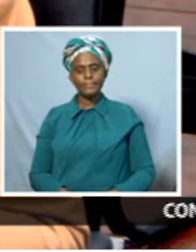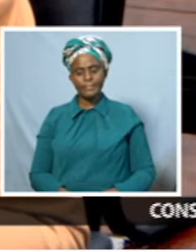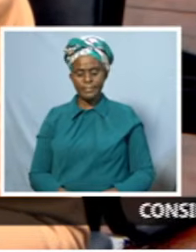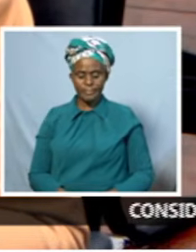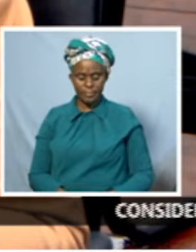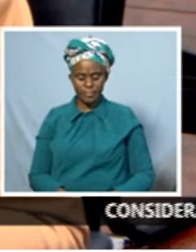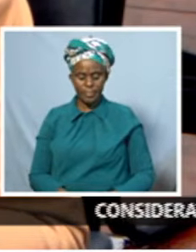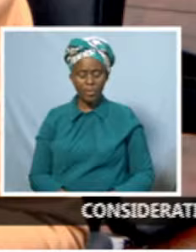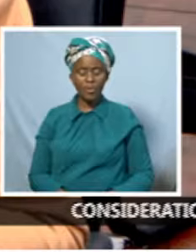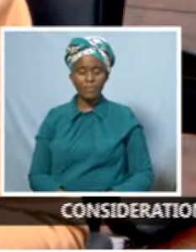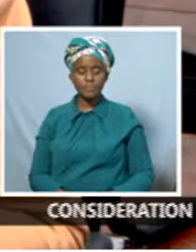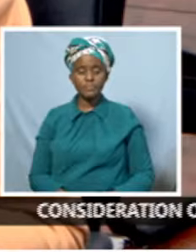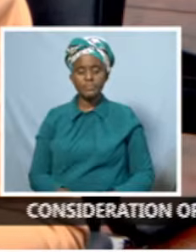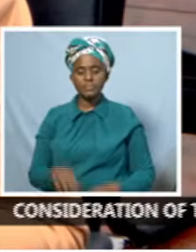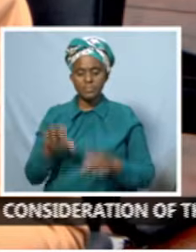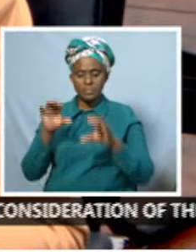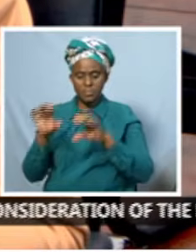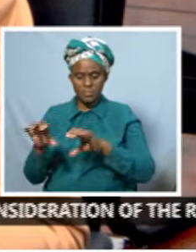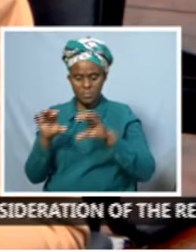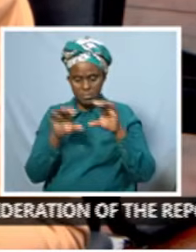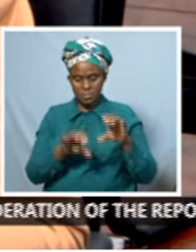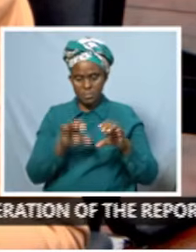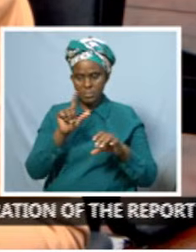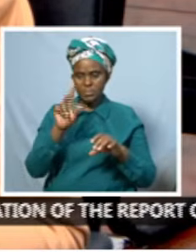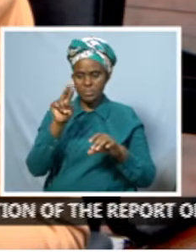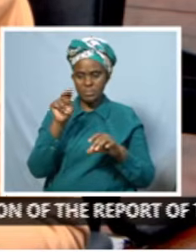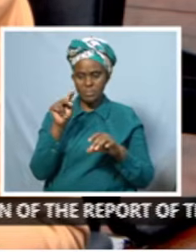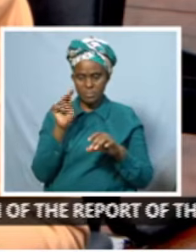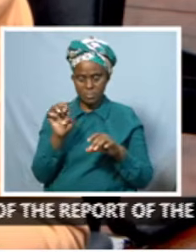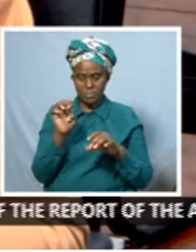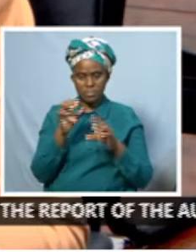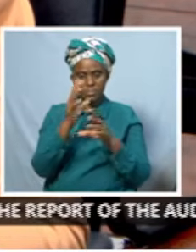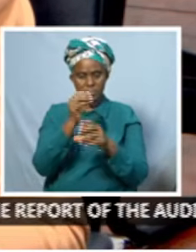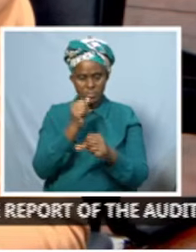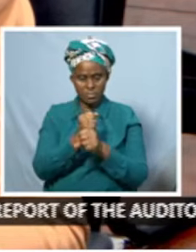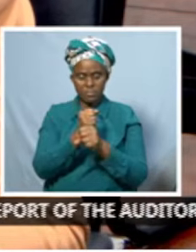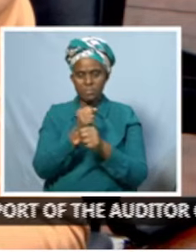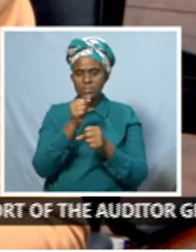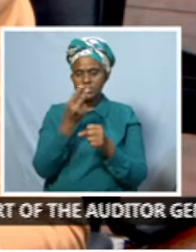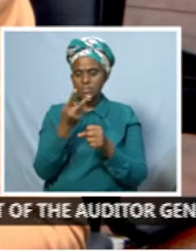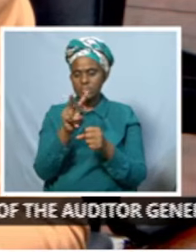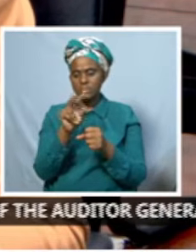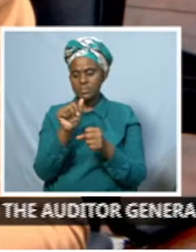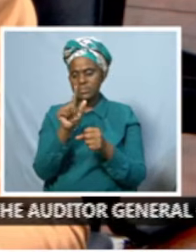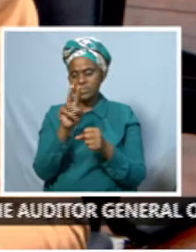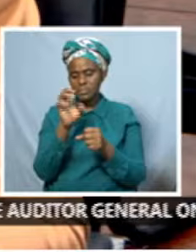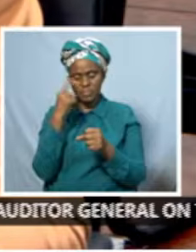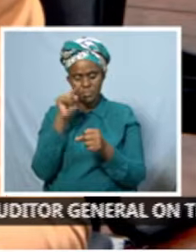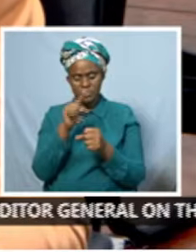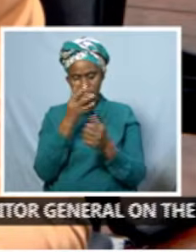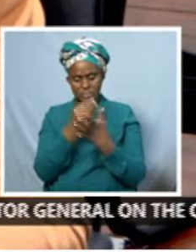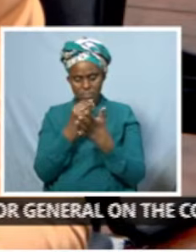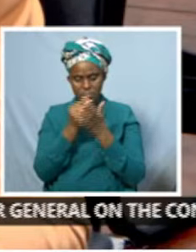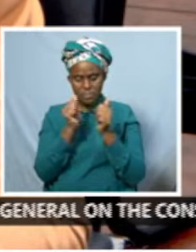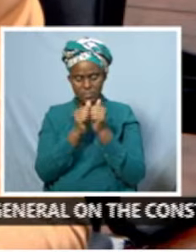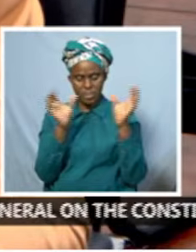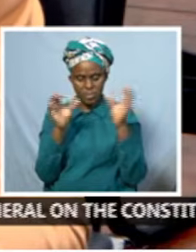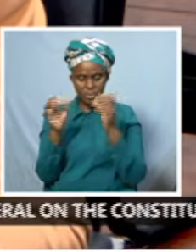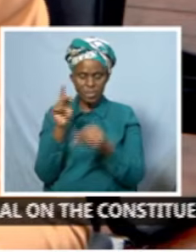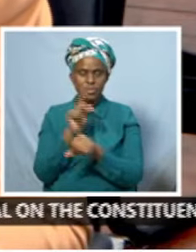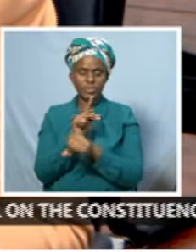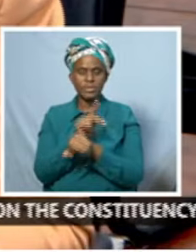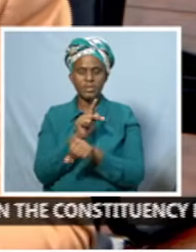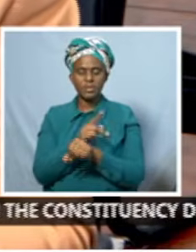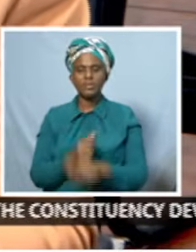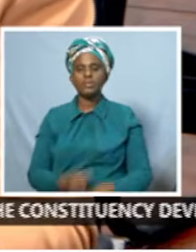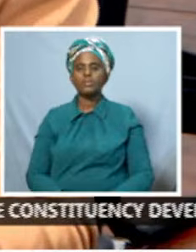did LUNTE get the value for this money in terms of the community projects? Thank you.